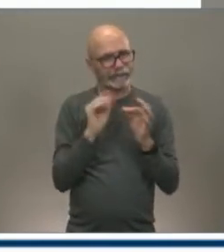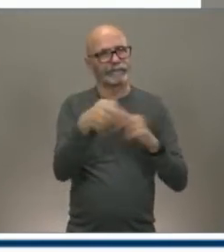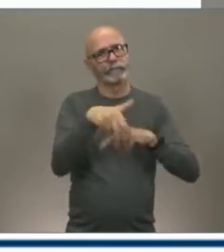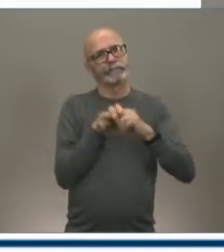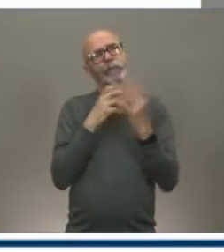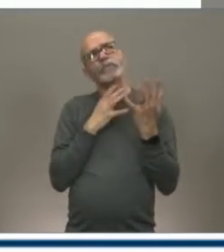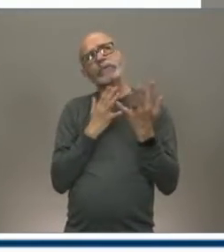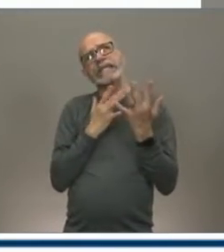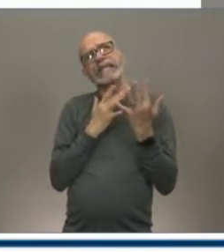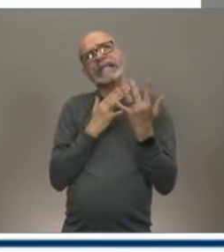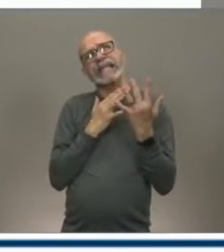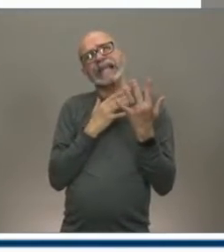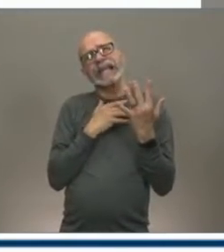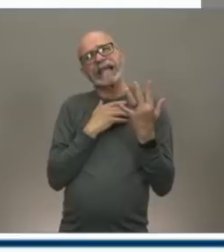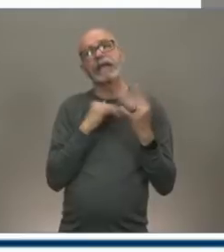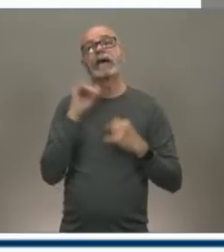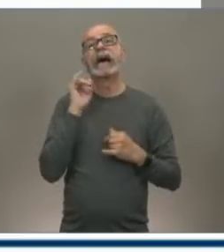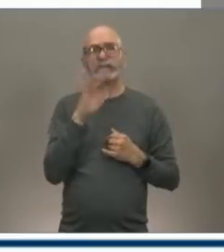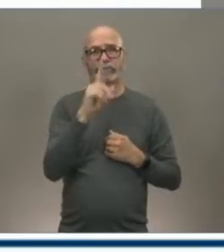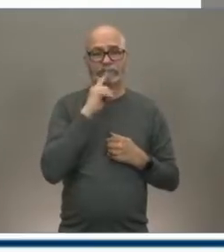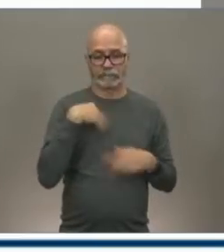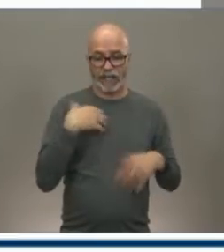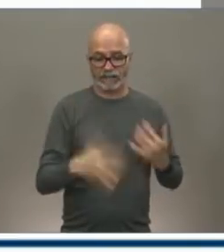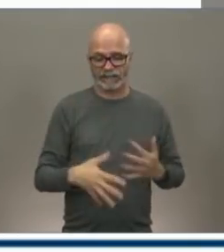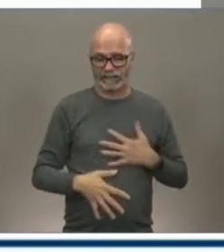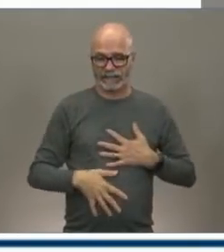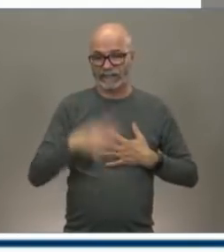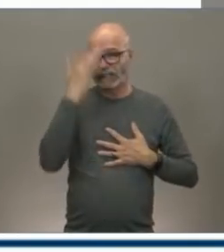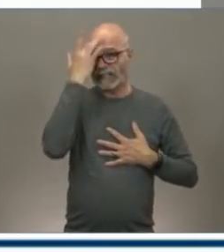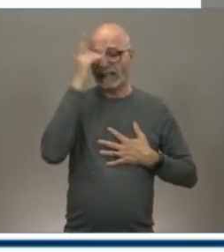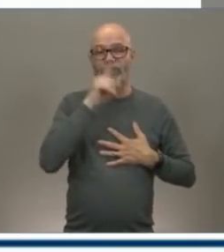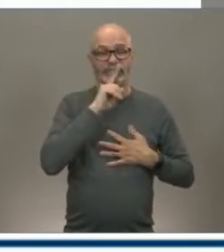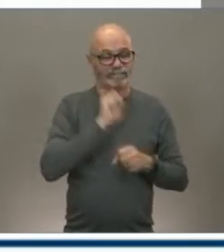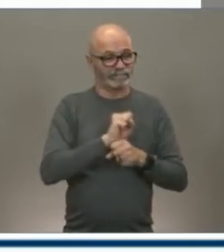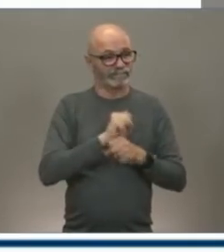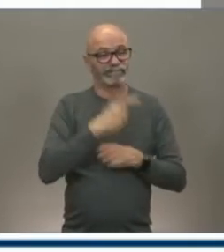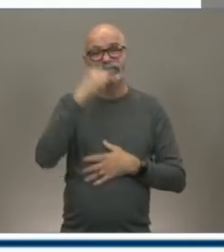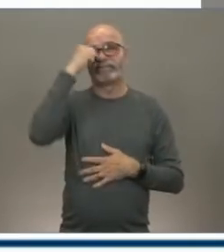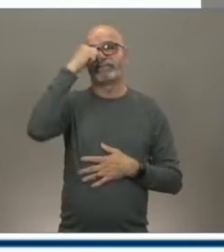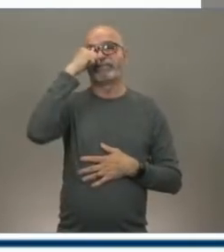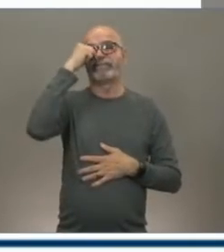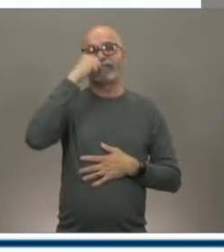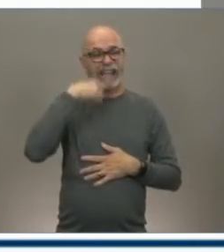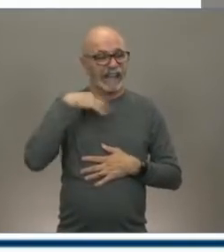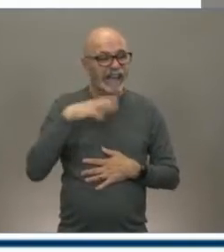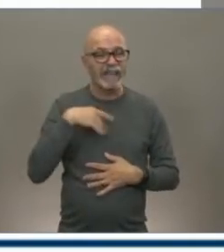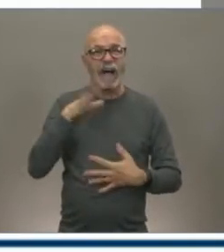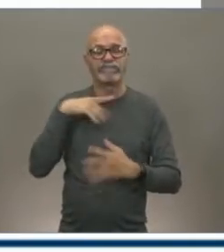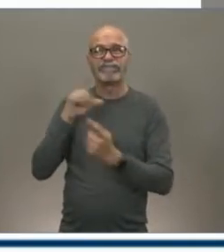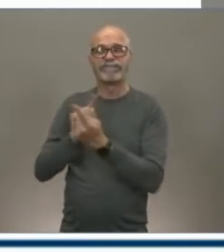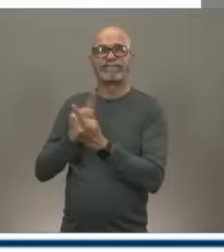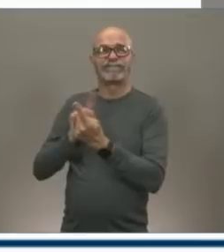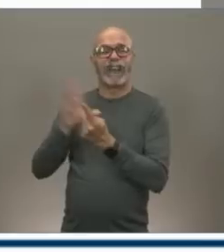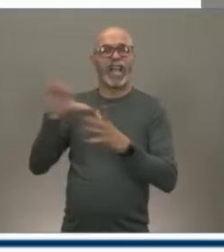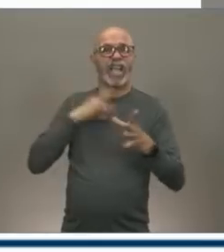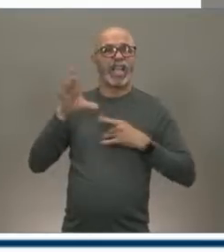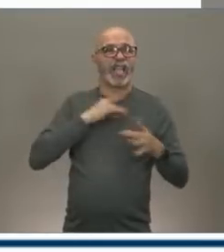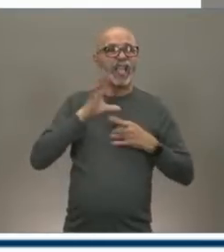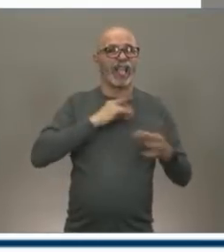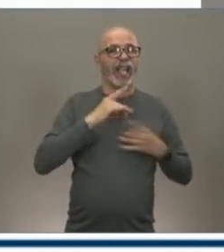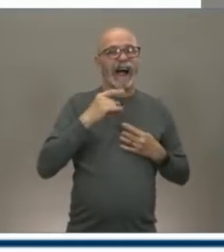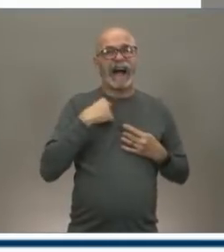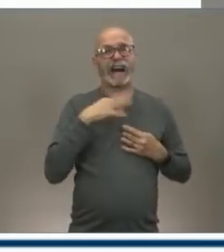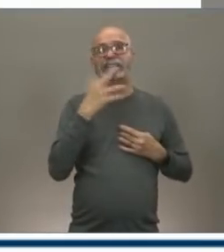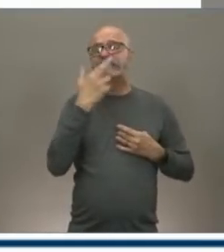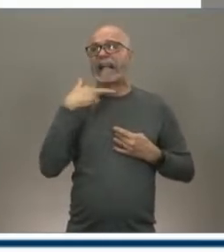have symptoms, or if you've been identified as a close contact, or you've been at one of the sites where we do a public